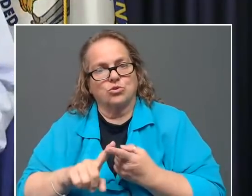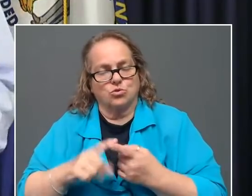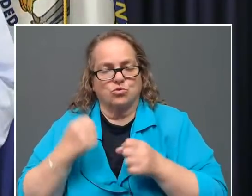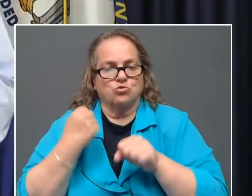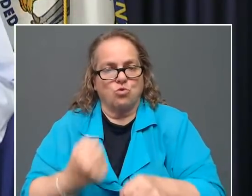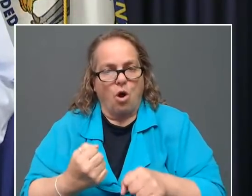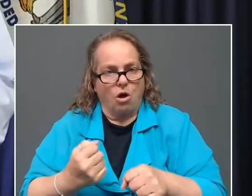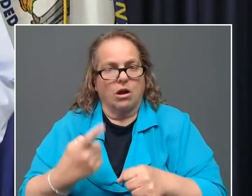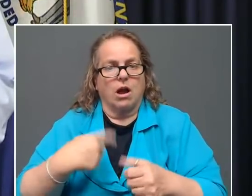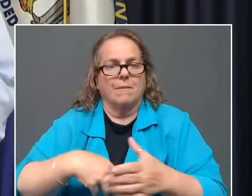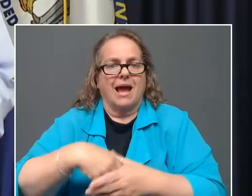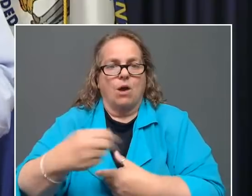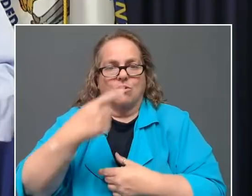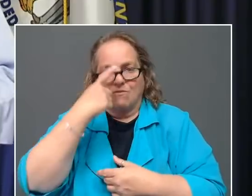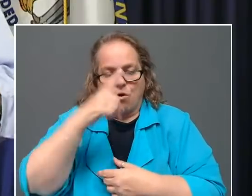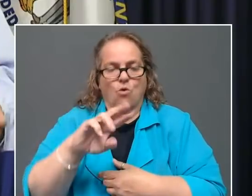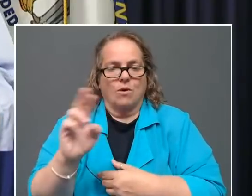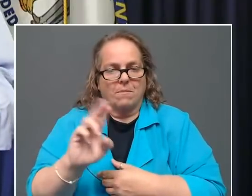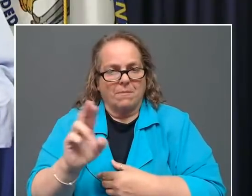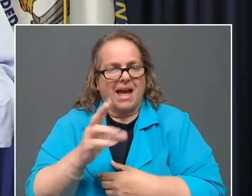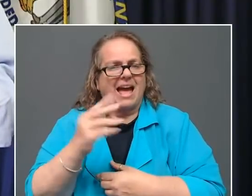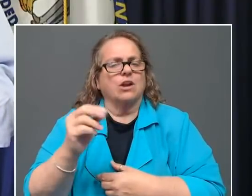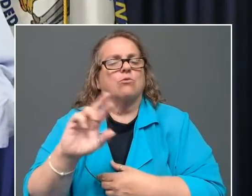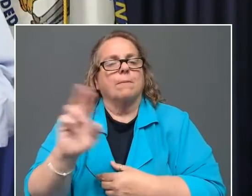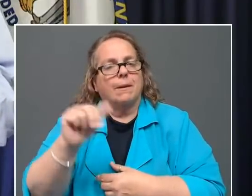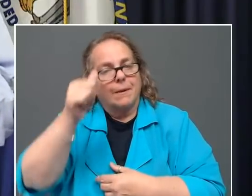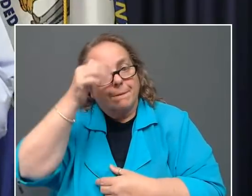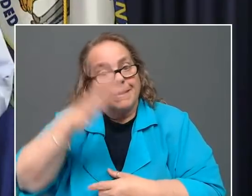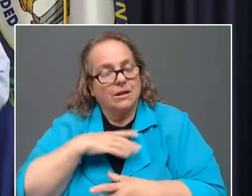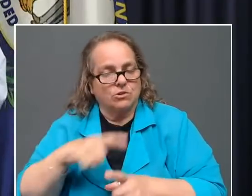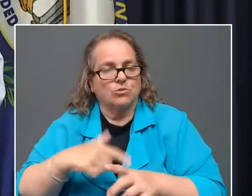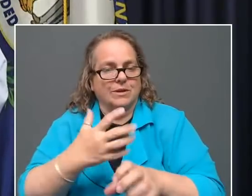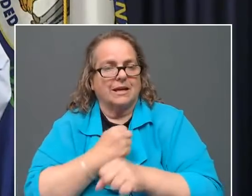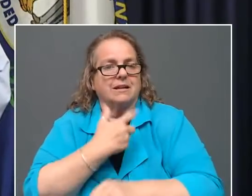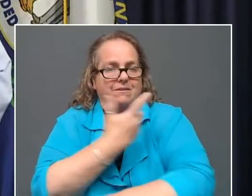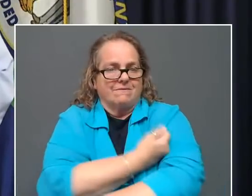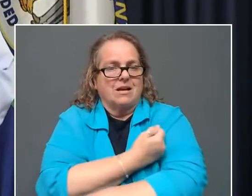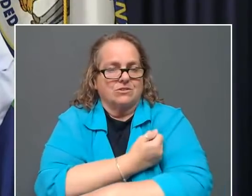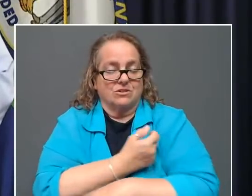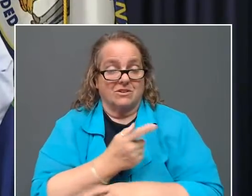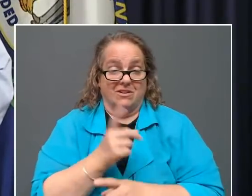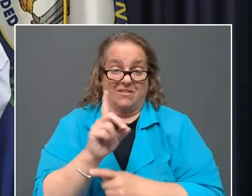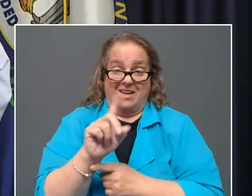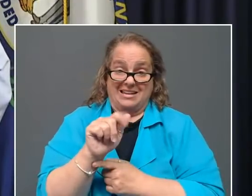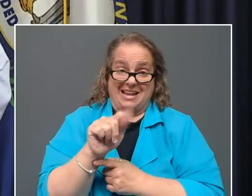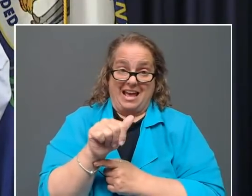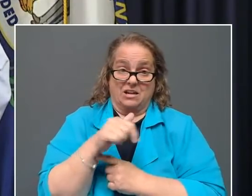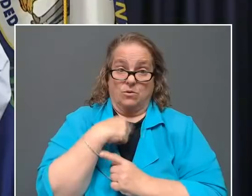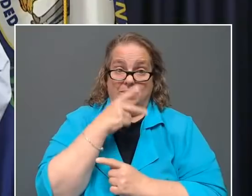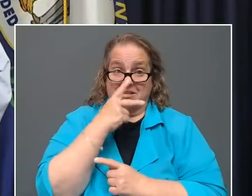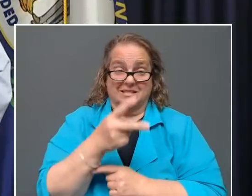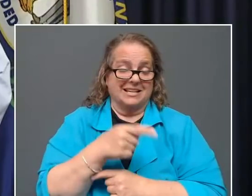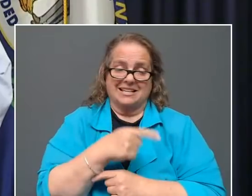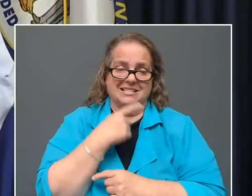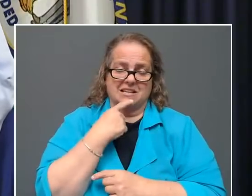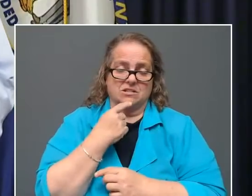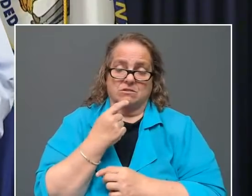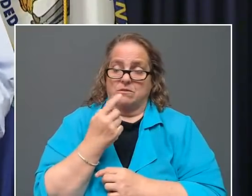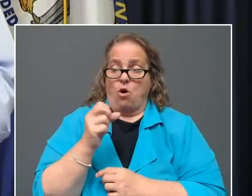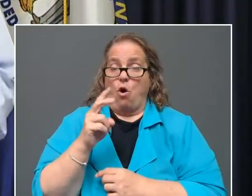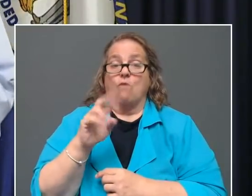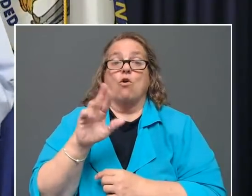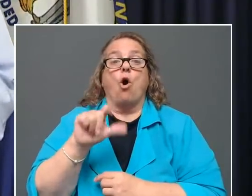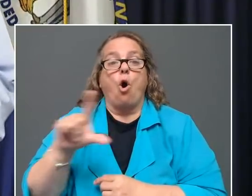men to get vaccinated. It's just the data we see says that overall men are more hesitant than women,